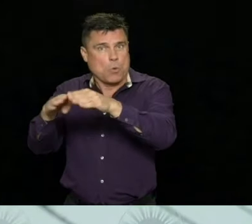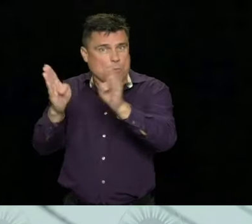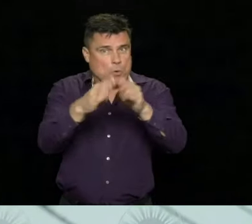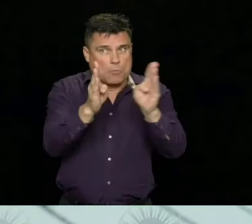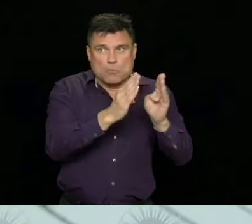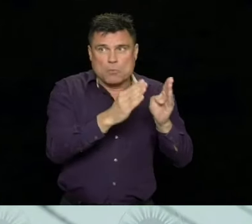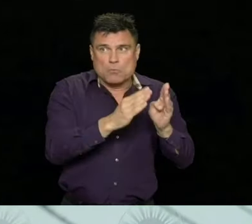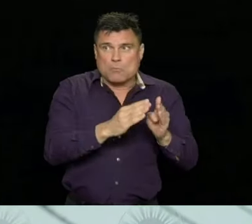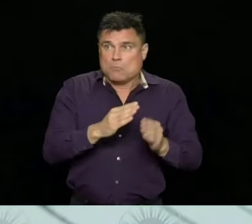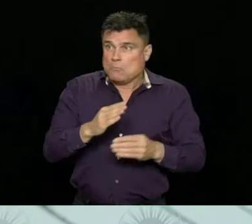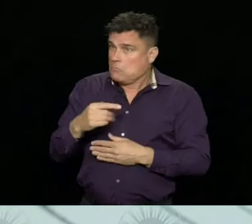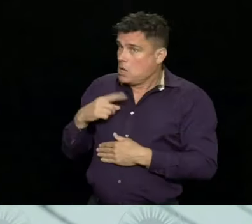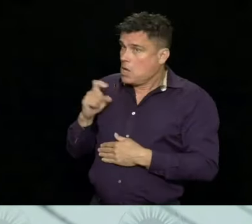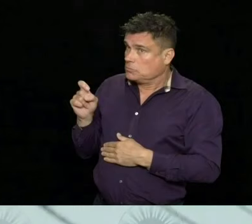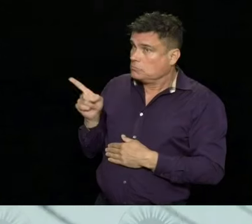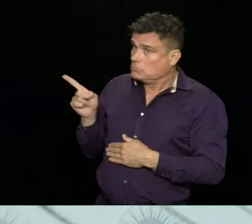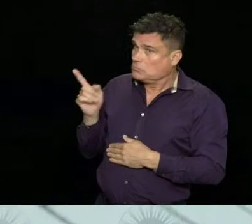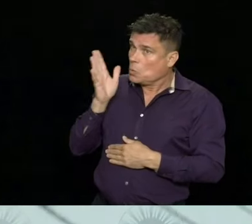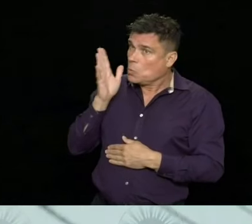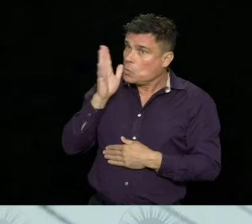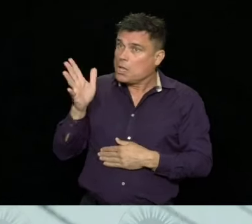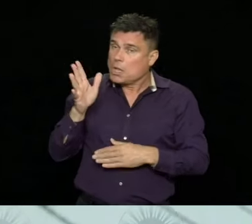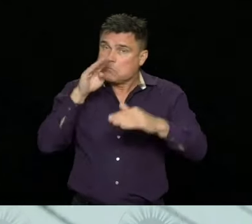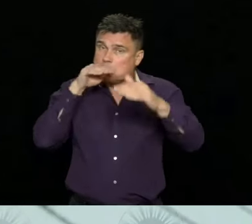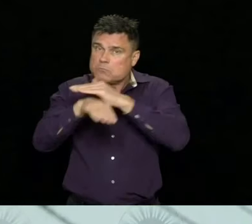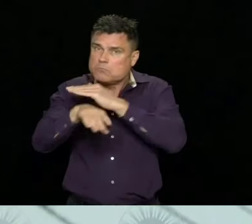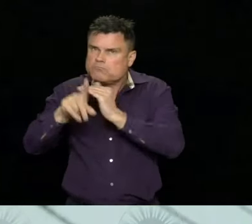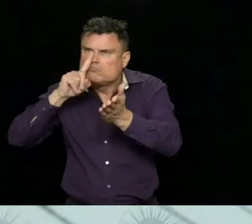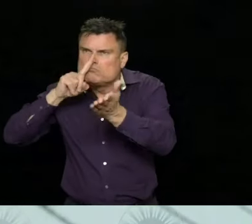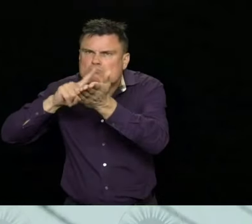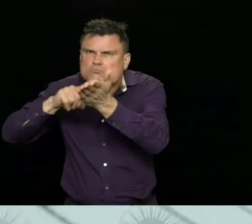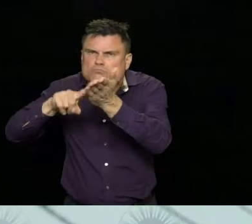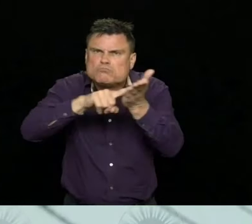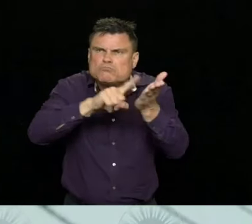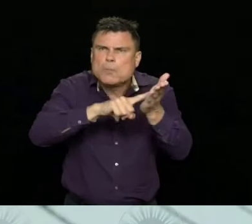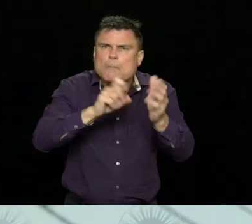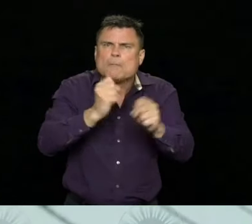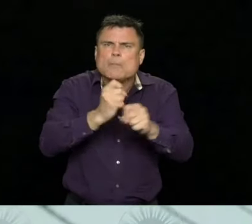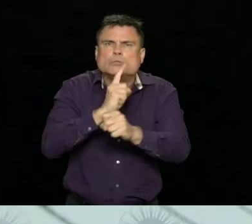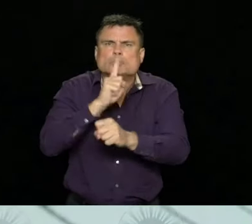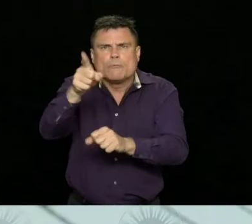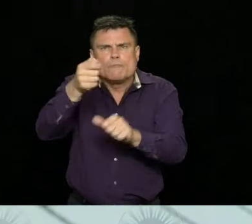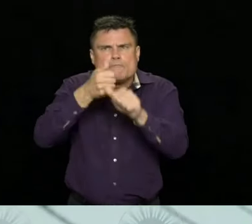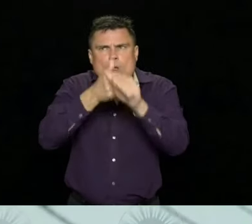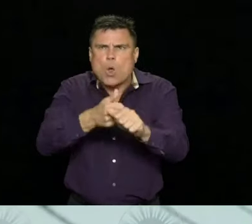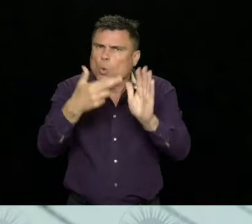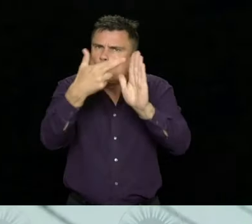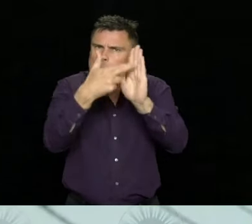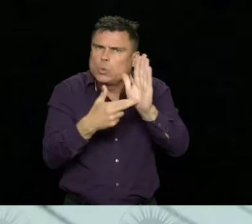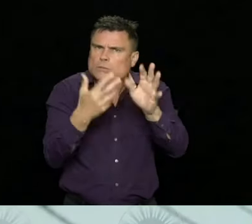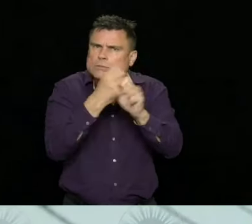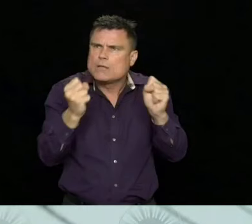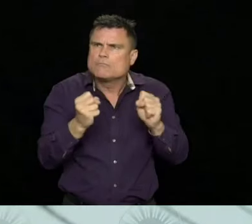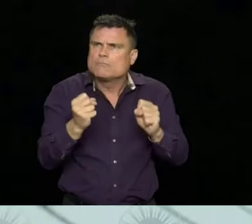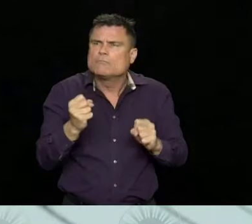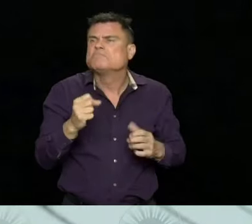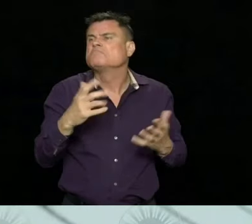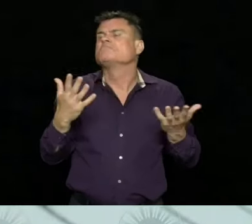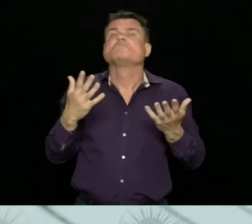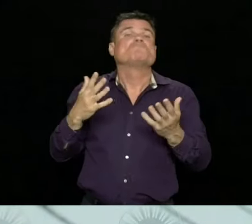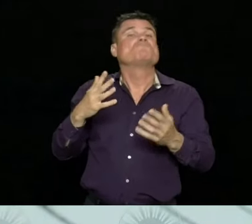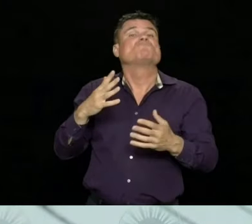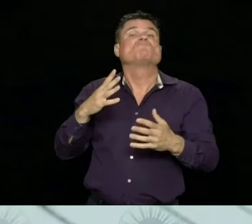they're complying? Will those inspections be random, or will it be based on complaints from people who see issues? Can you talk about